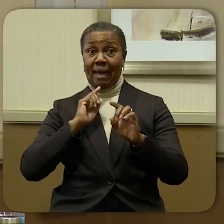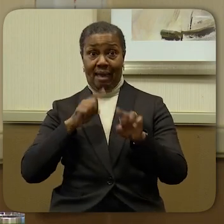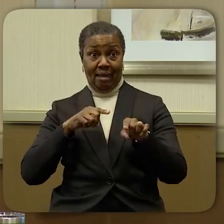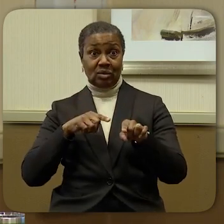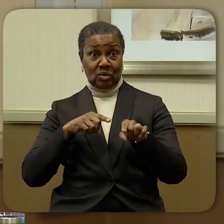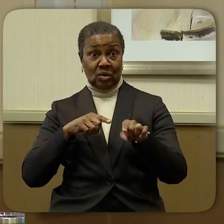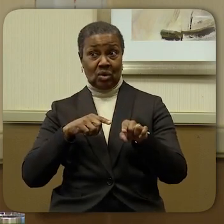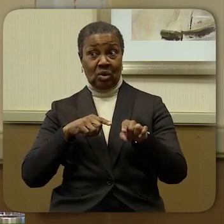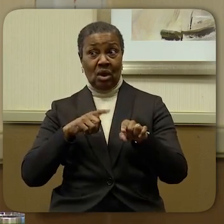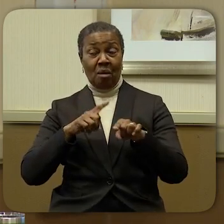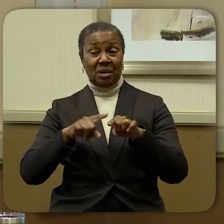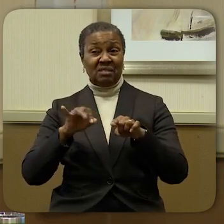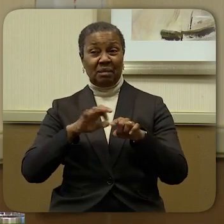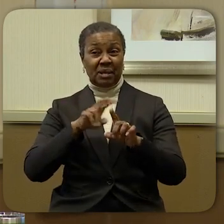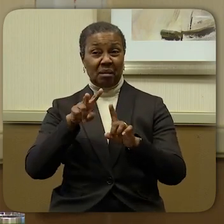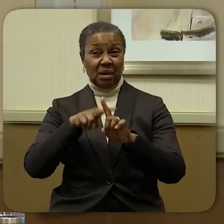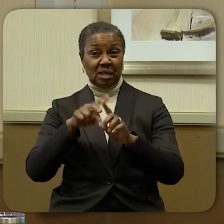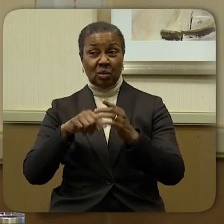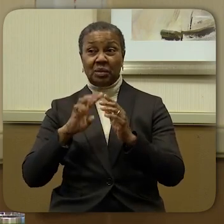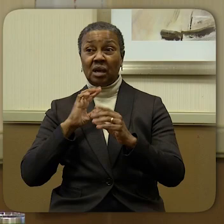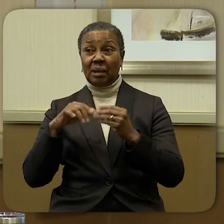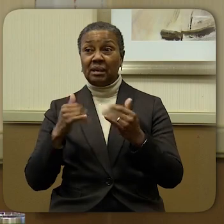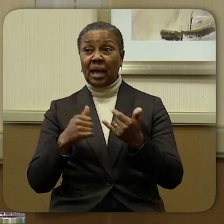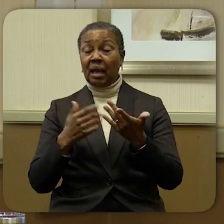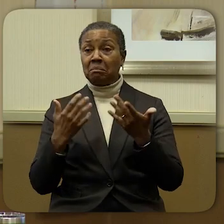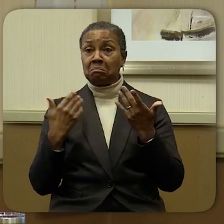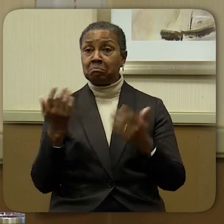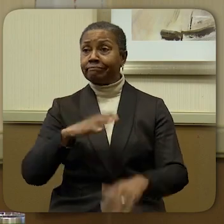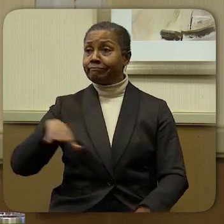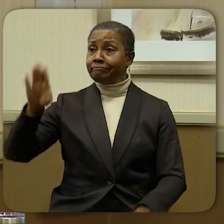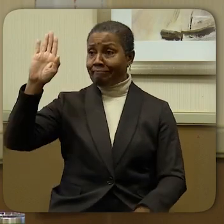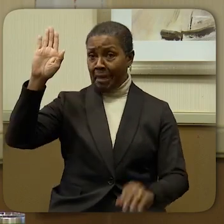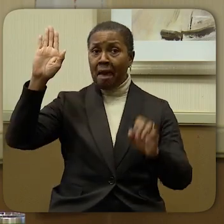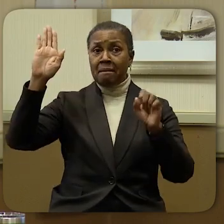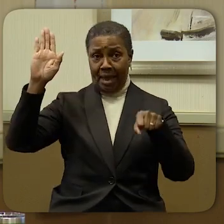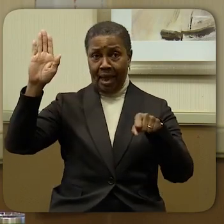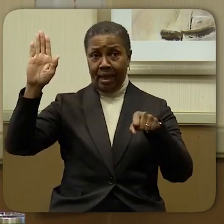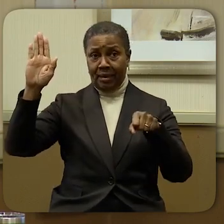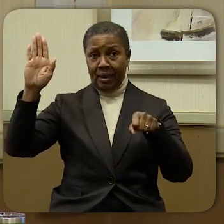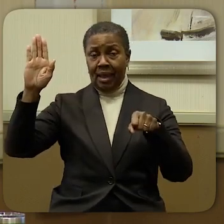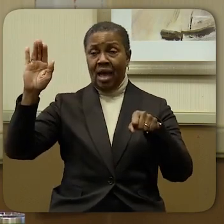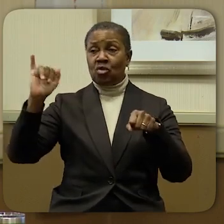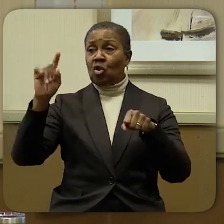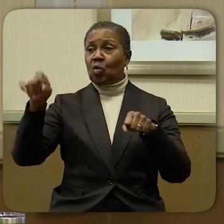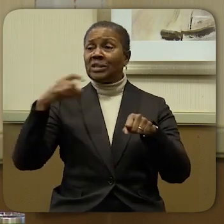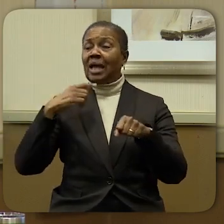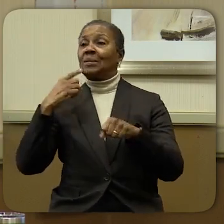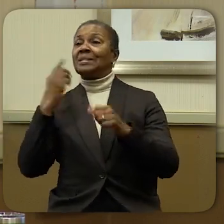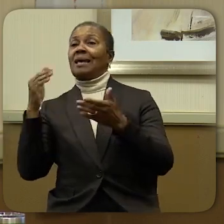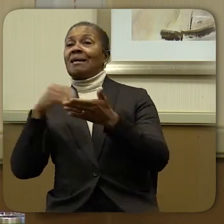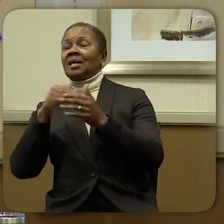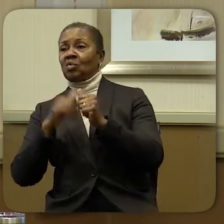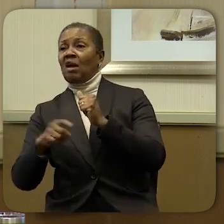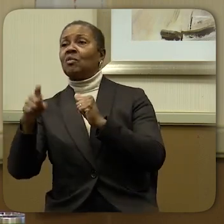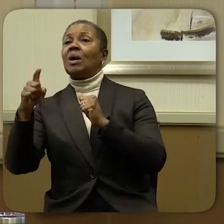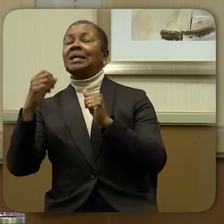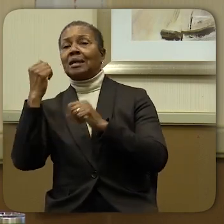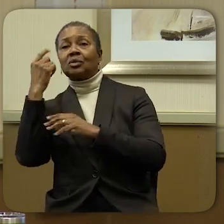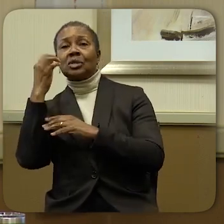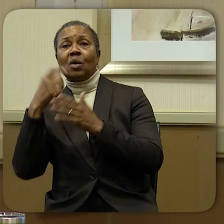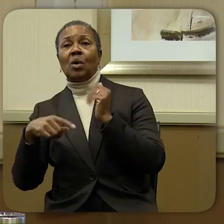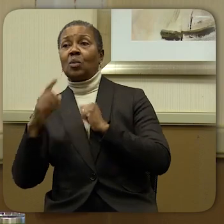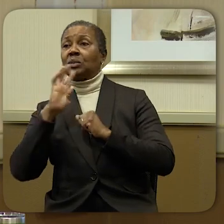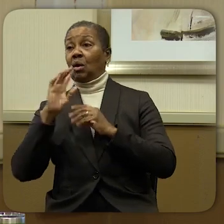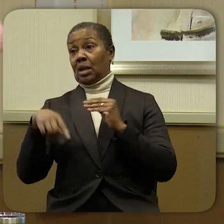if there's something that applies to what we're talking about, feel free to raise your hand. I'll repeat back questions so everybody can understand